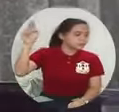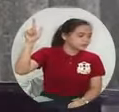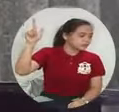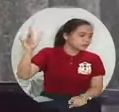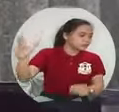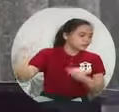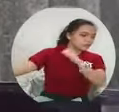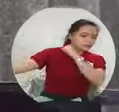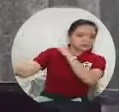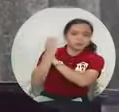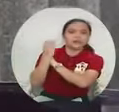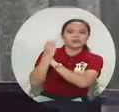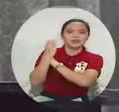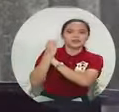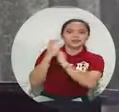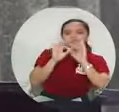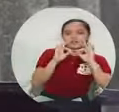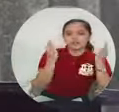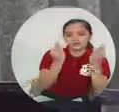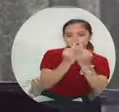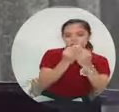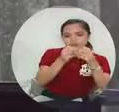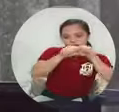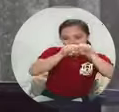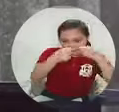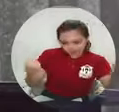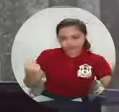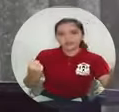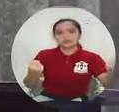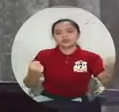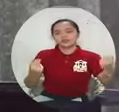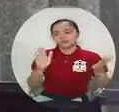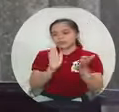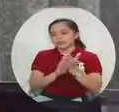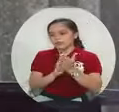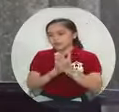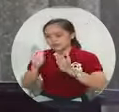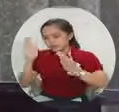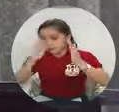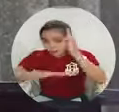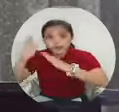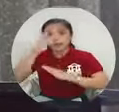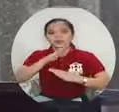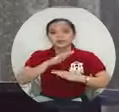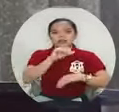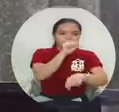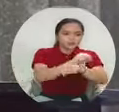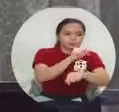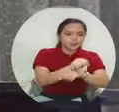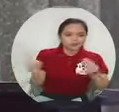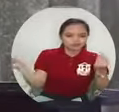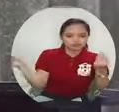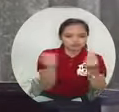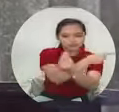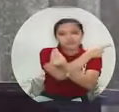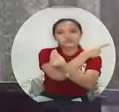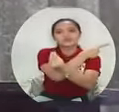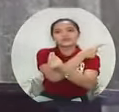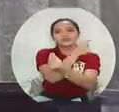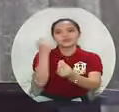who went ahead of us. I have been learning, I've been blessed with the people that, you know, have served